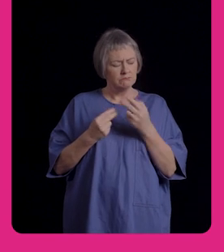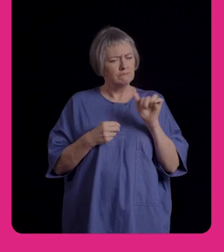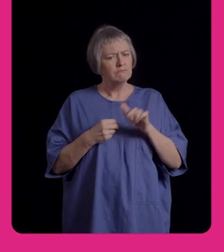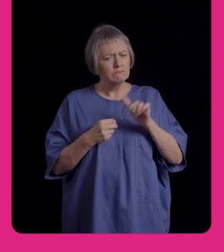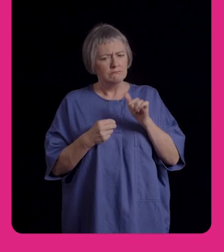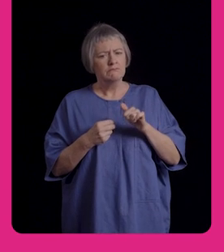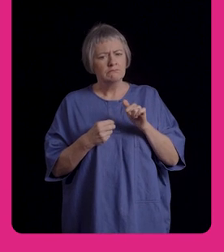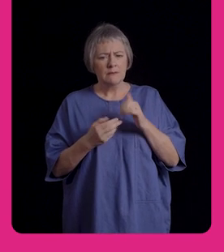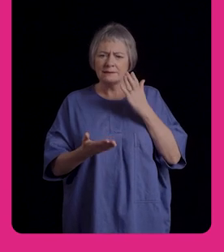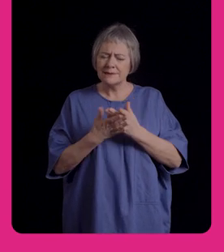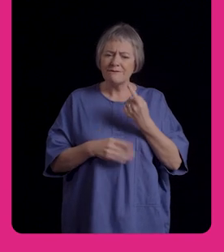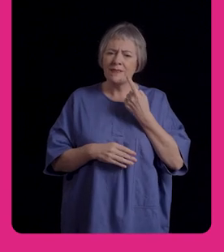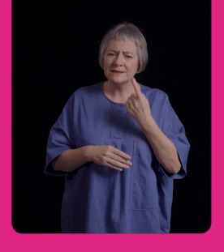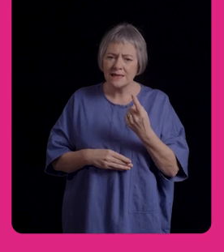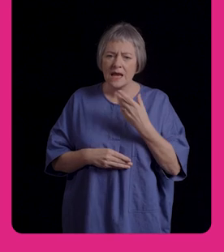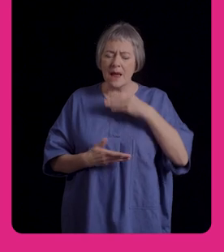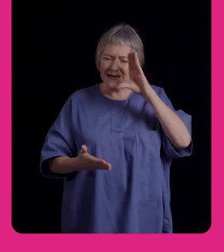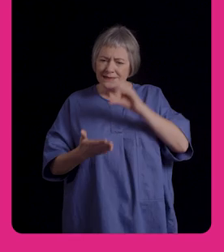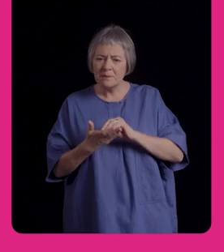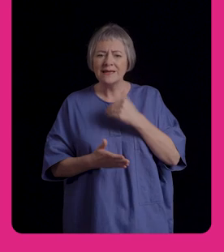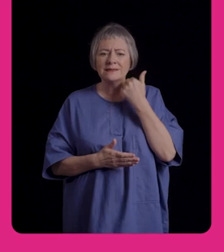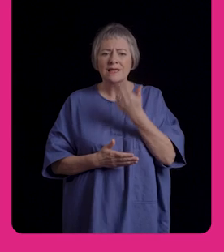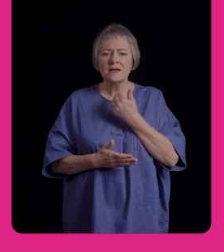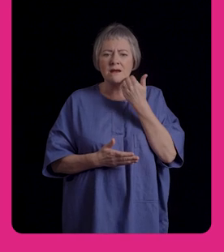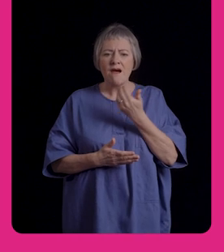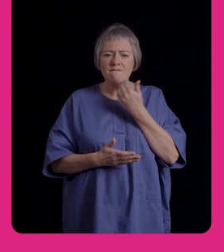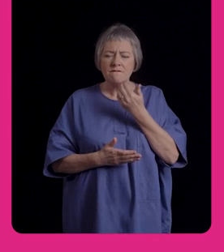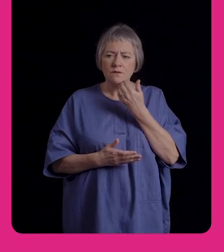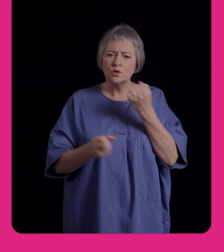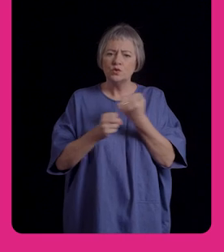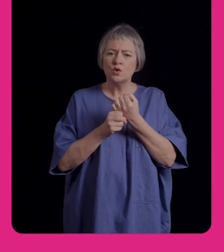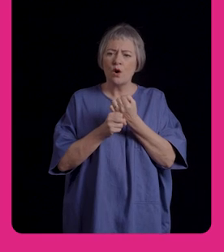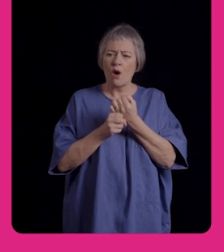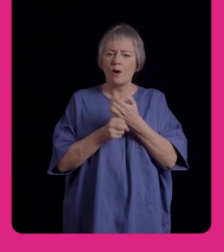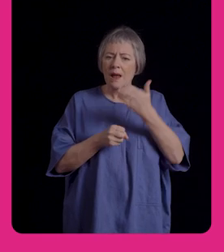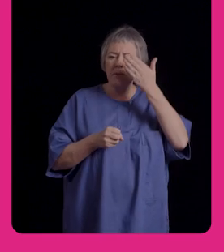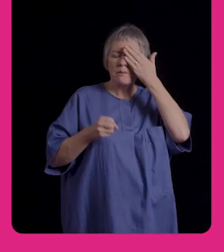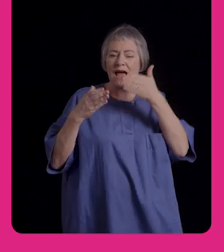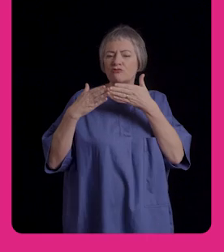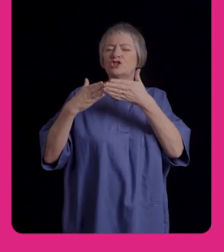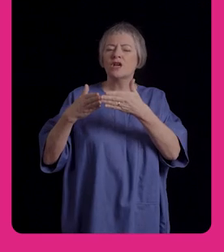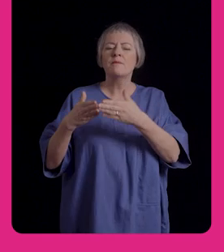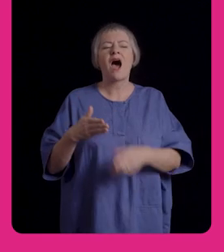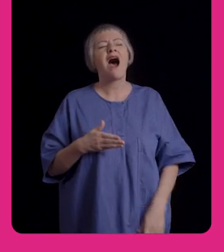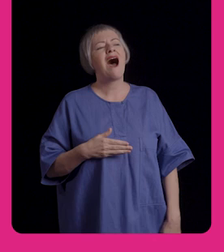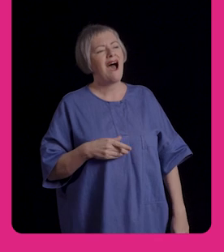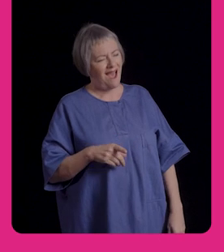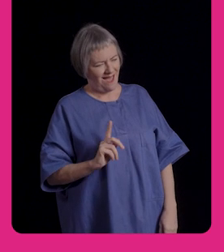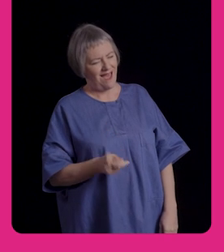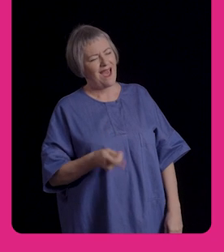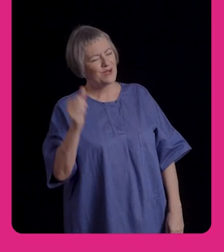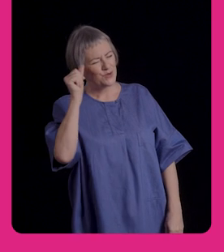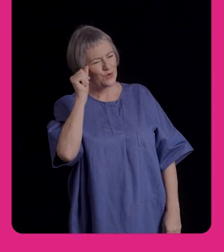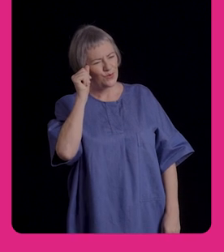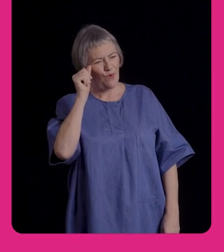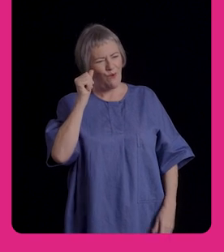I mean, I would certainly say I'm experienced enough to do it on board a pirate ship. Yeah, okay. So you know the layout